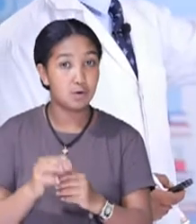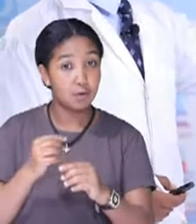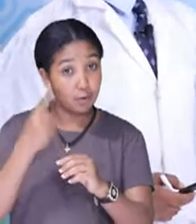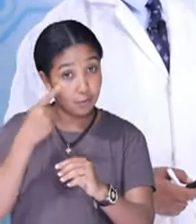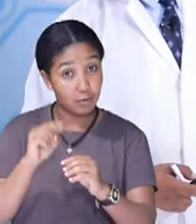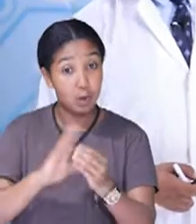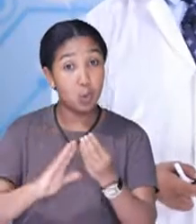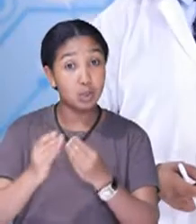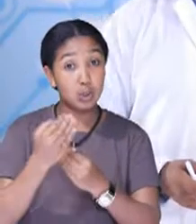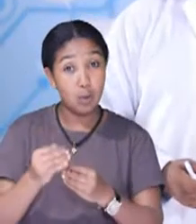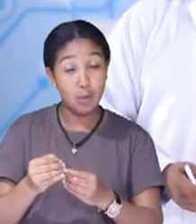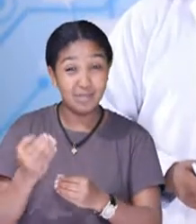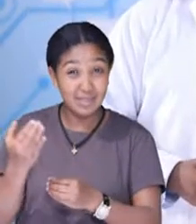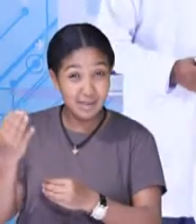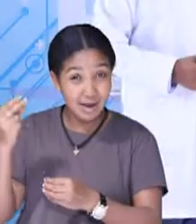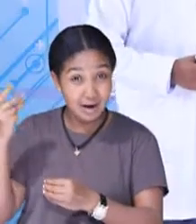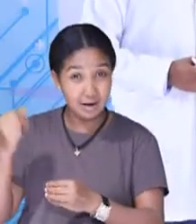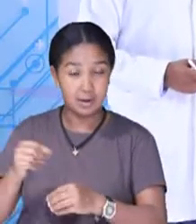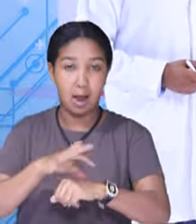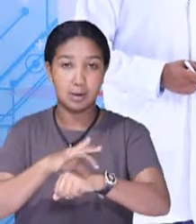the condition on the early Earth.